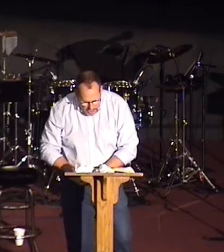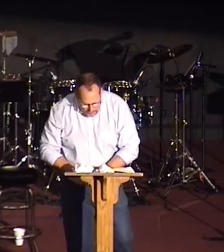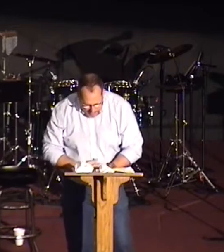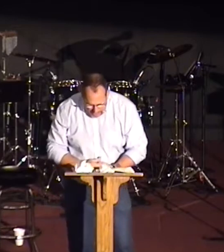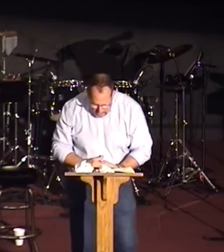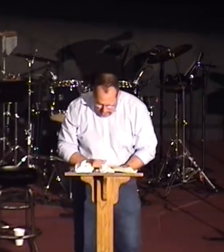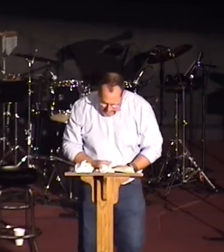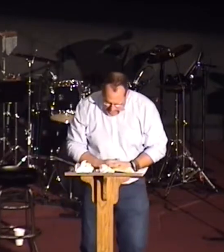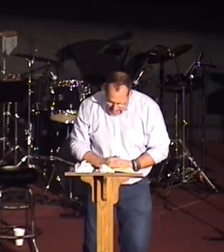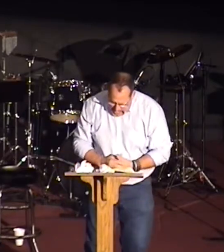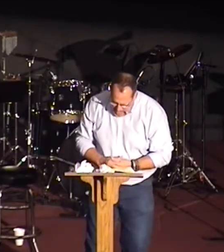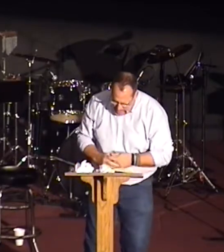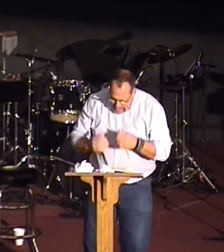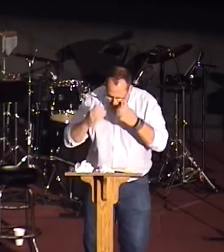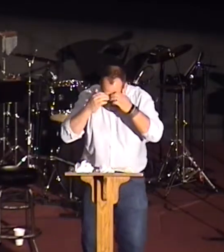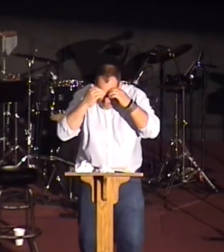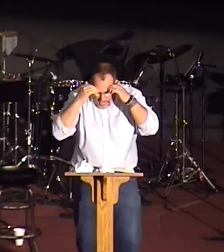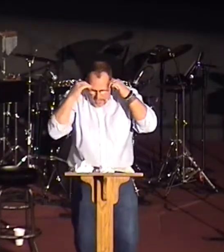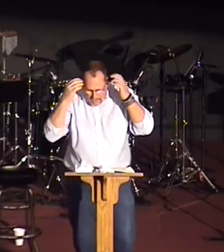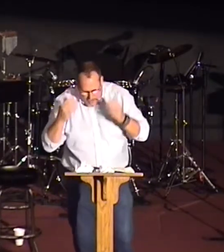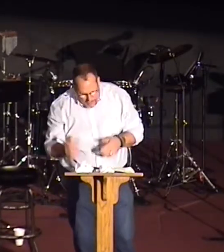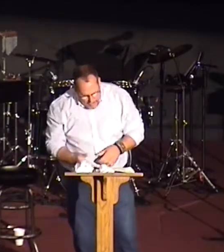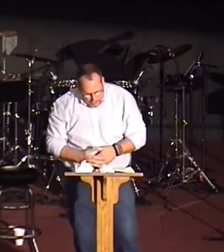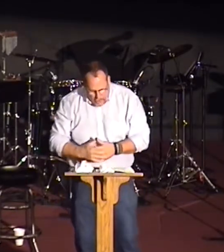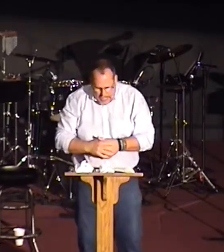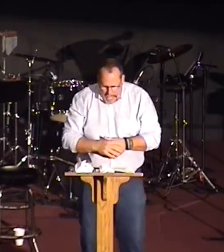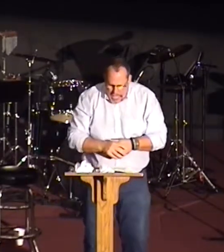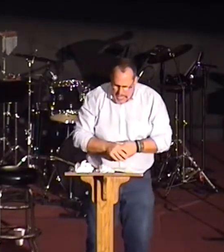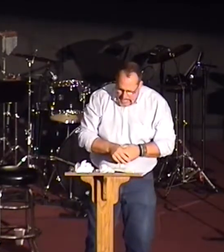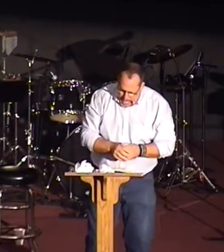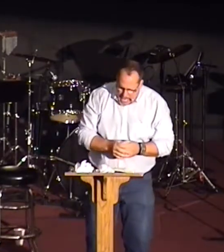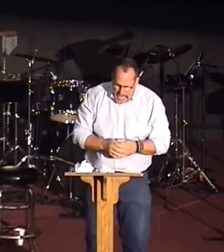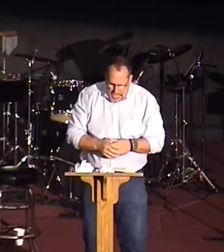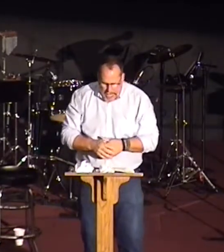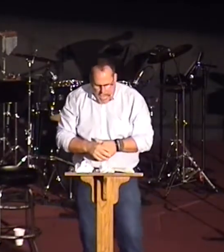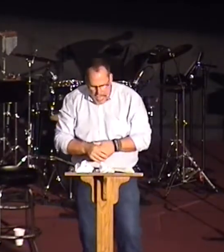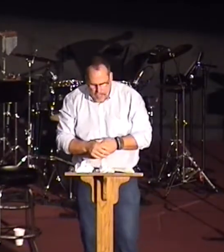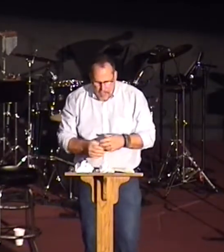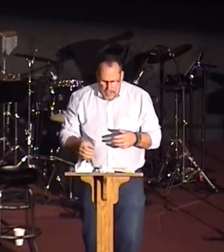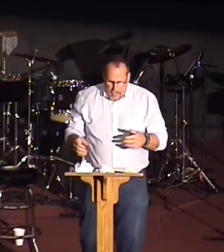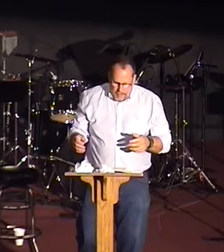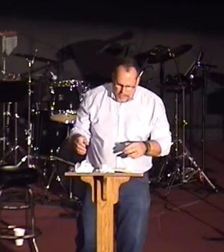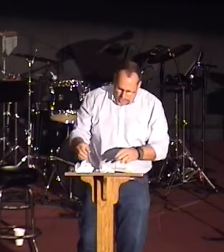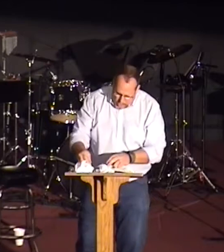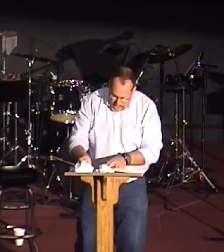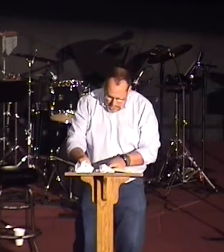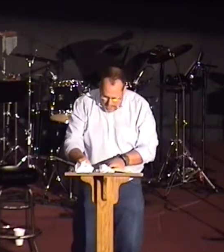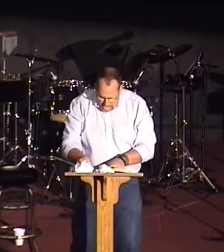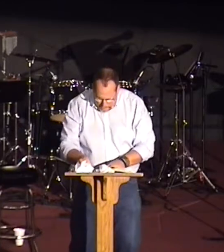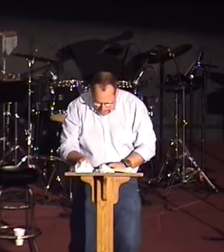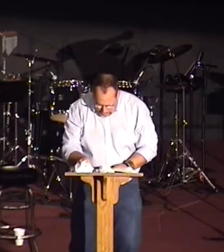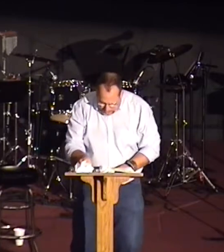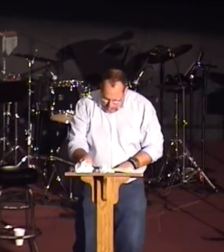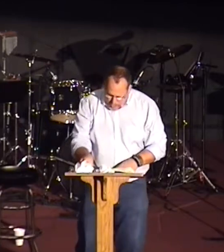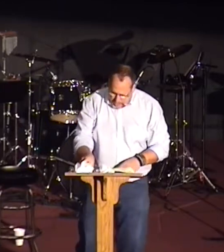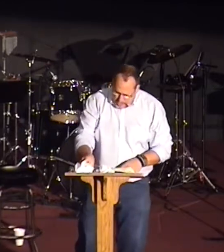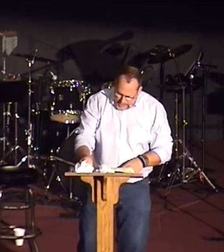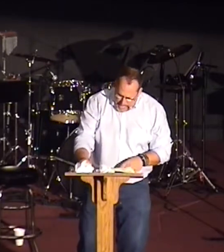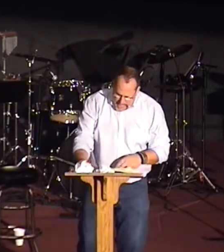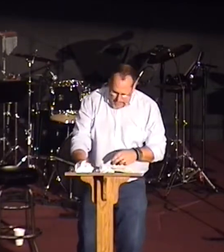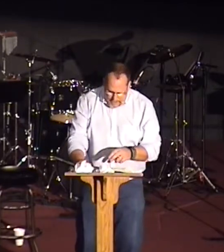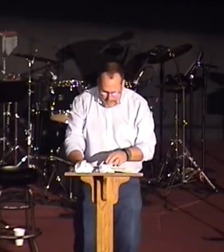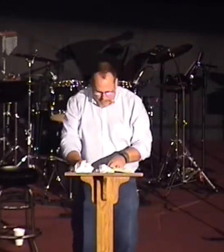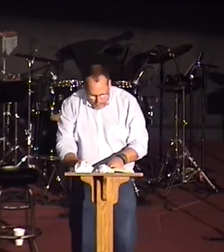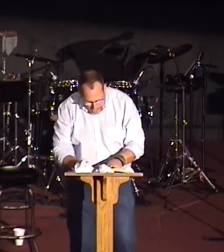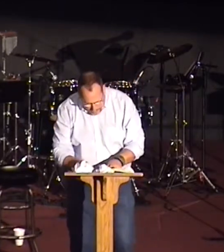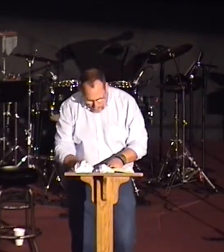And then his family starts out again, and they spread, and they blew it again and again and again. There's a tree, a piece of fruit, a little